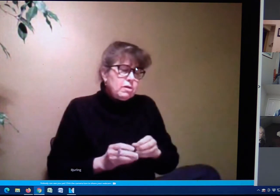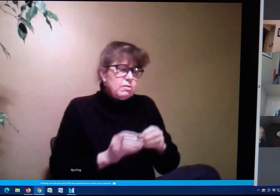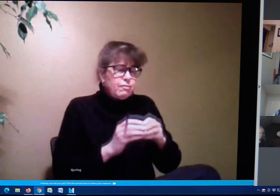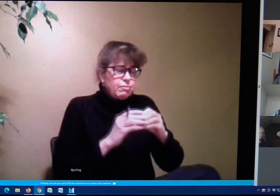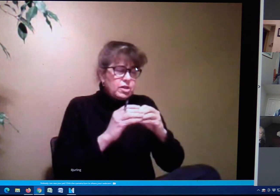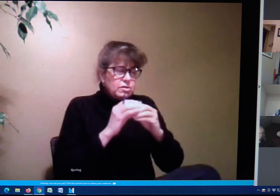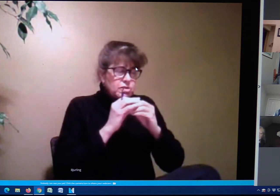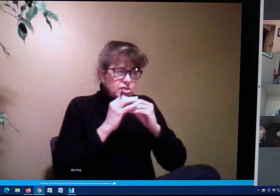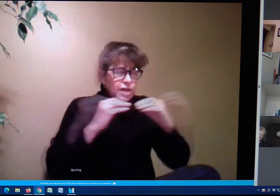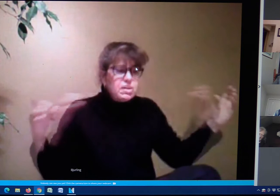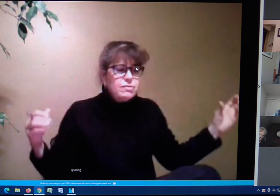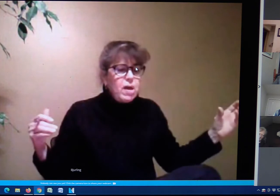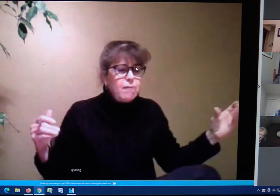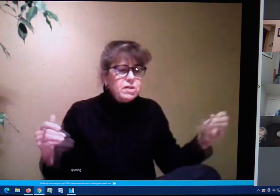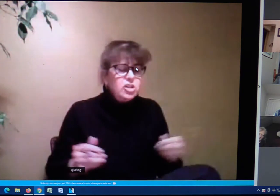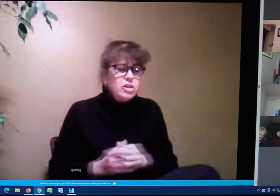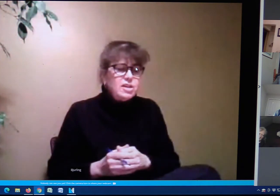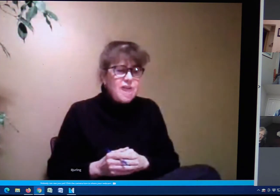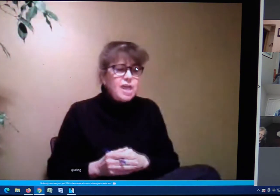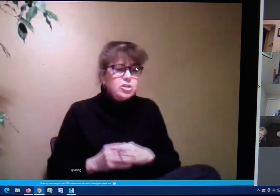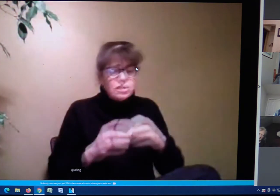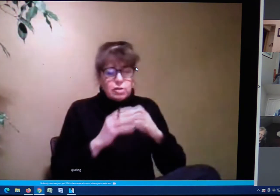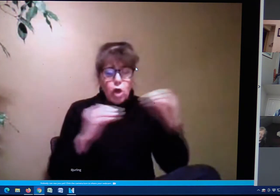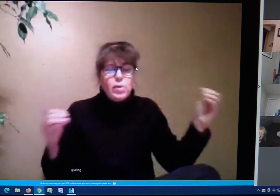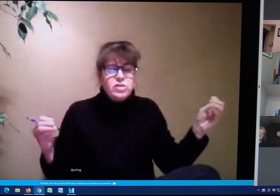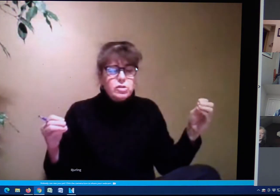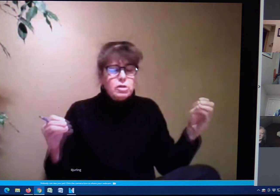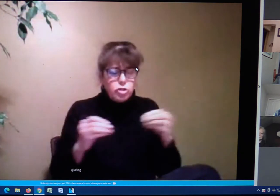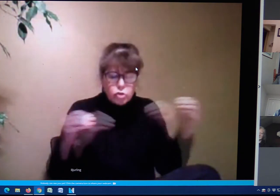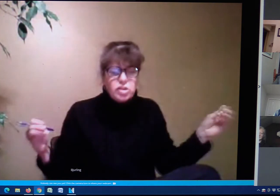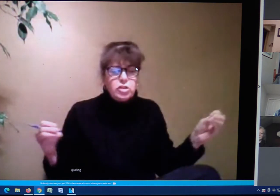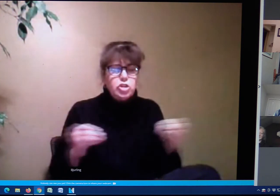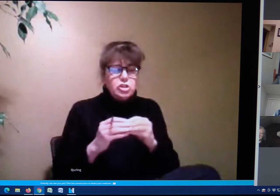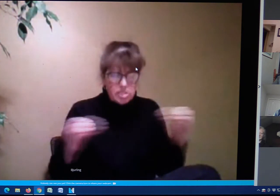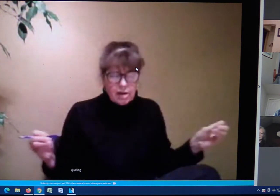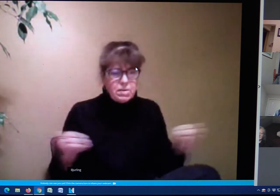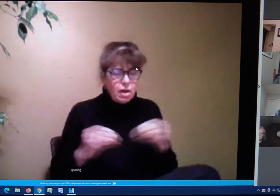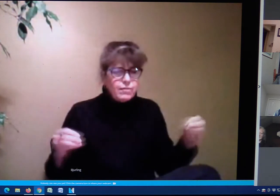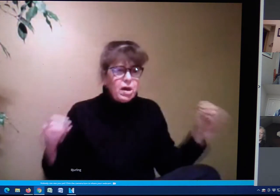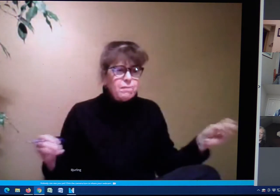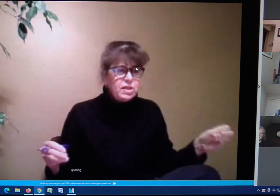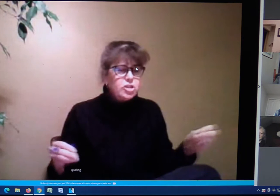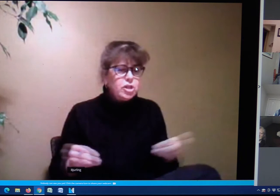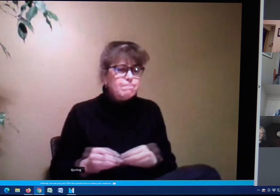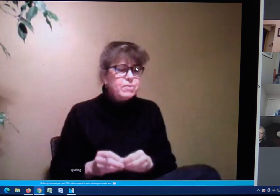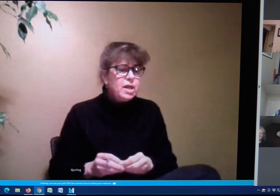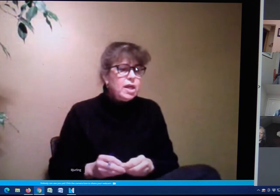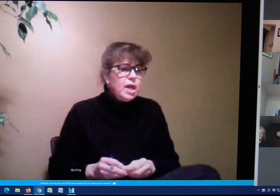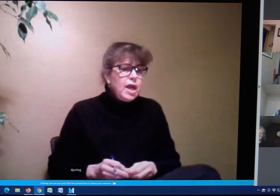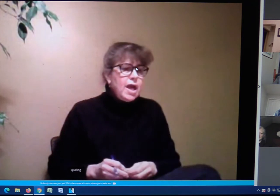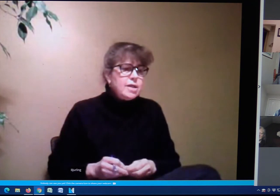on the segment of the population that is actually the lowest usage segment of the